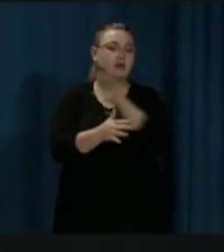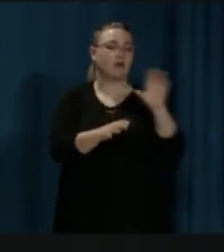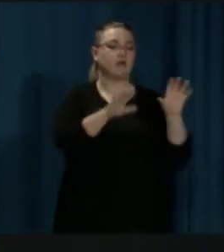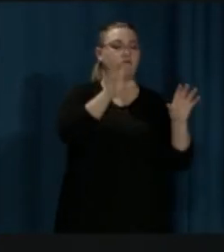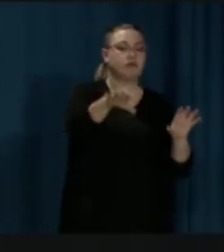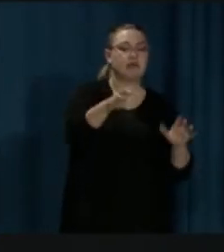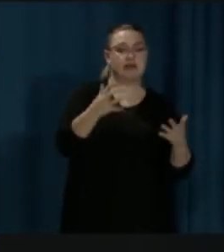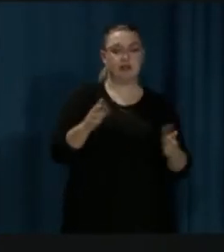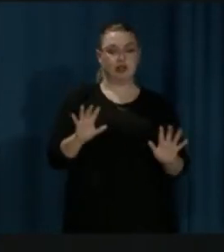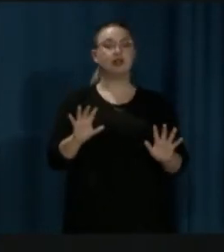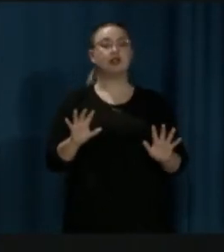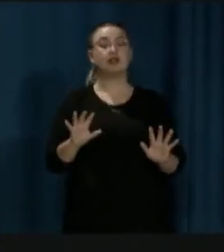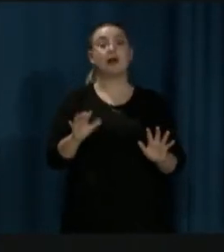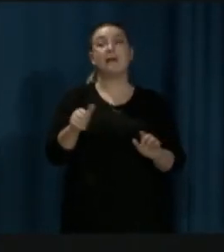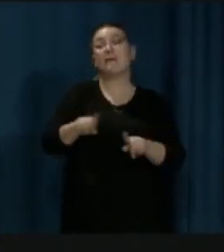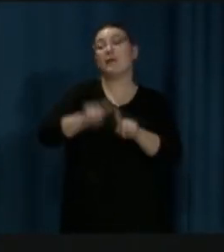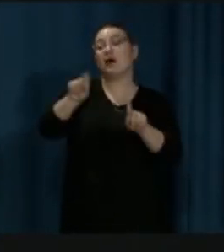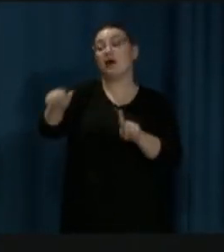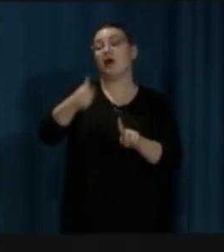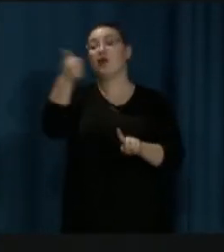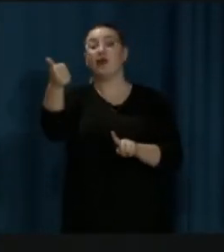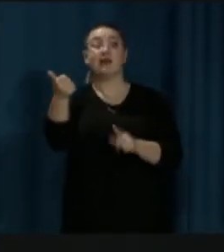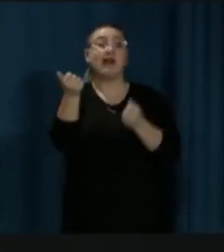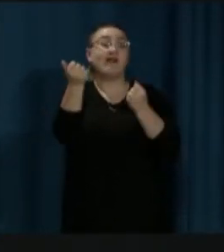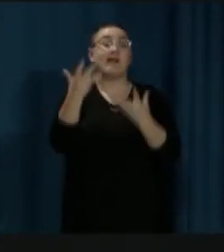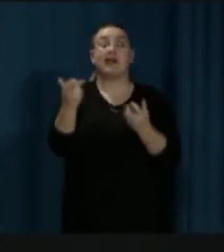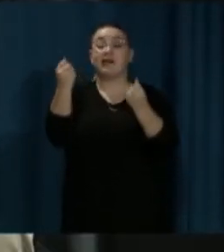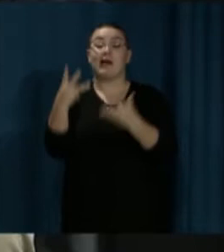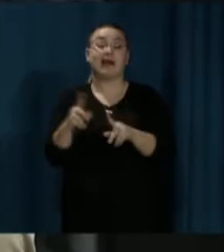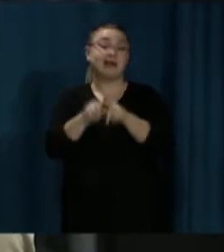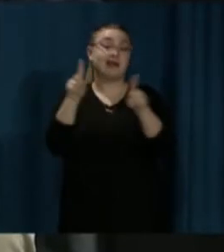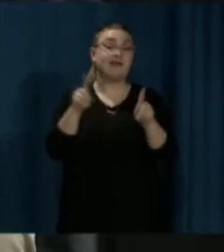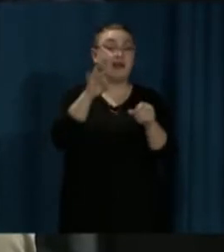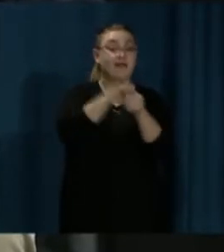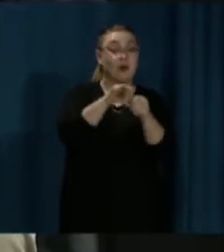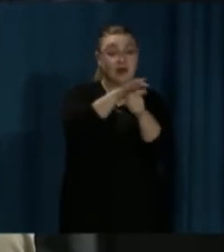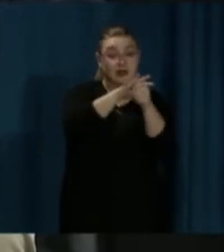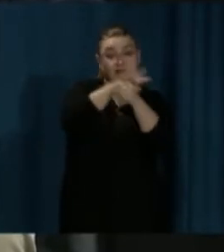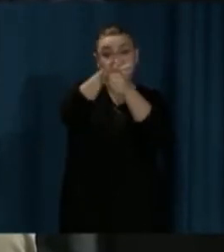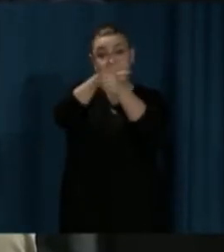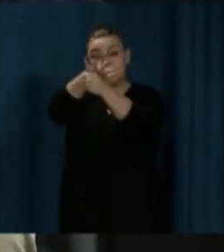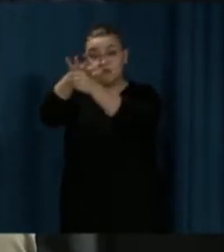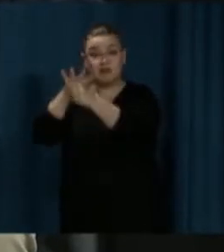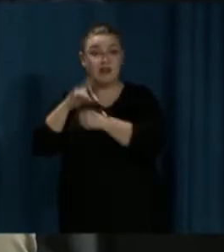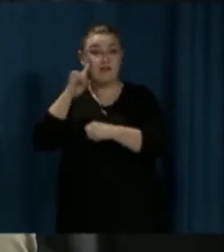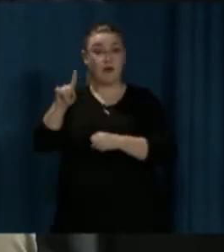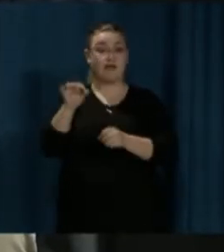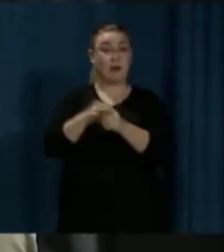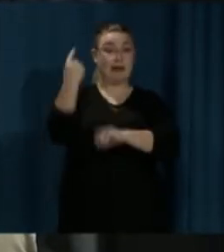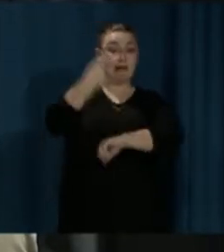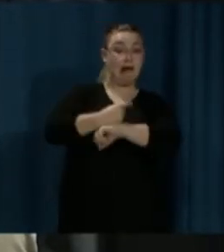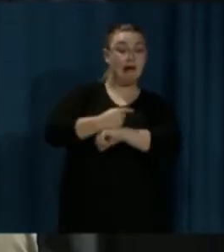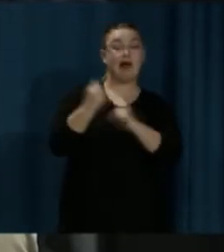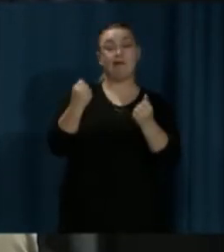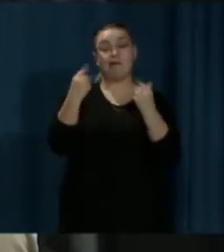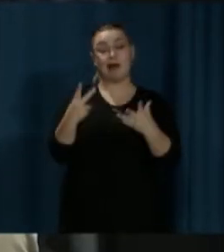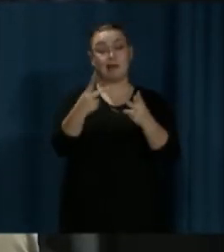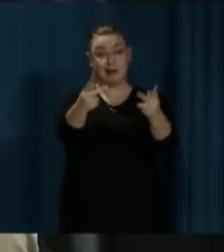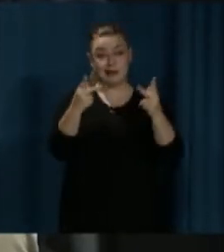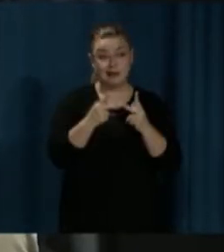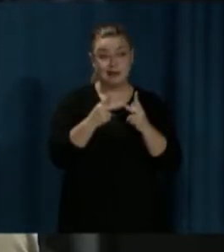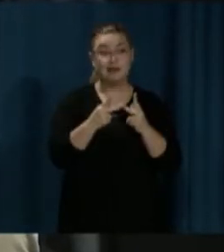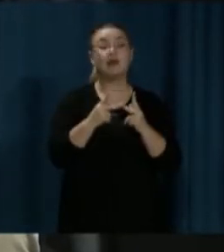polling sites in a county. So this might be a recurring question I might ask, but with what